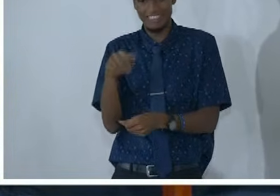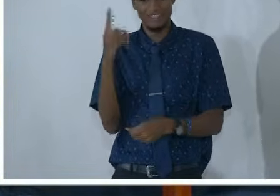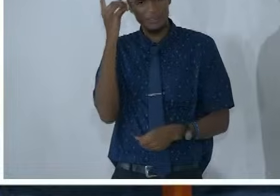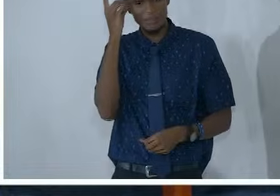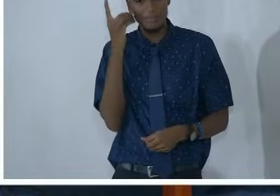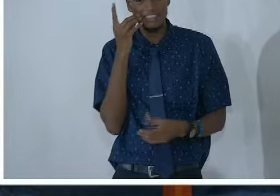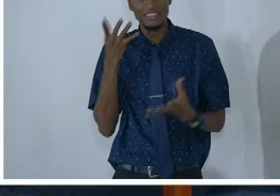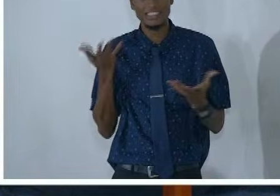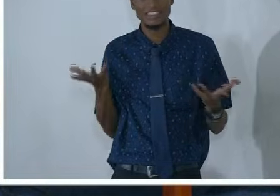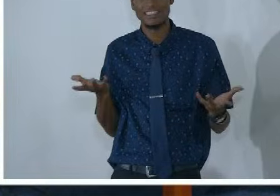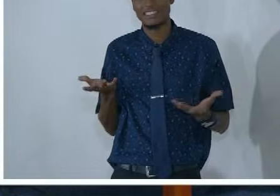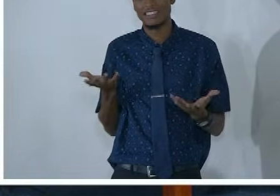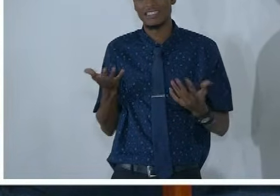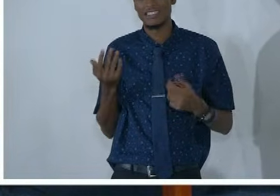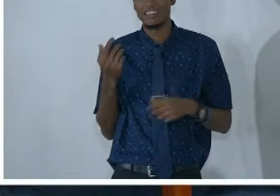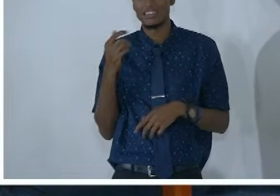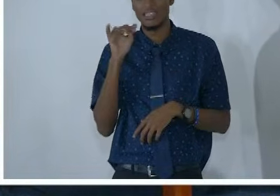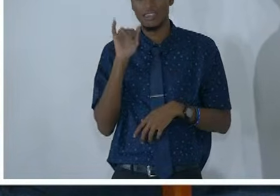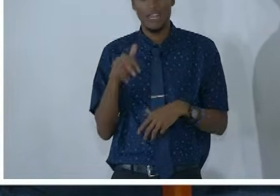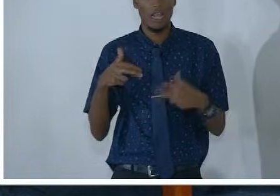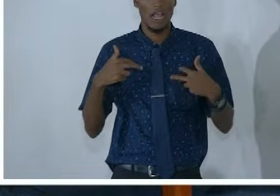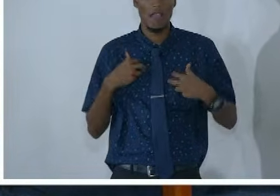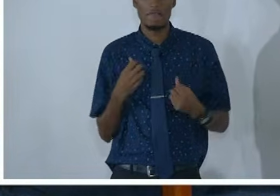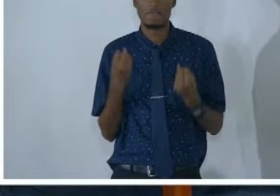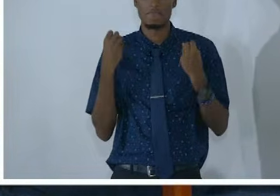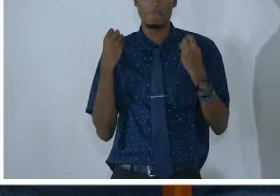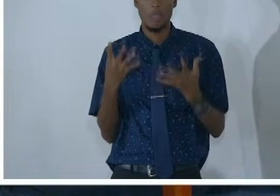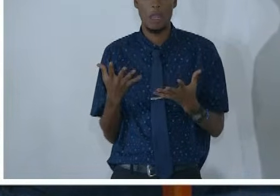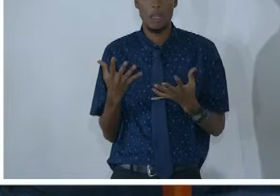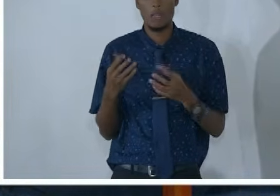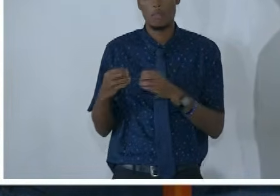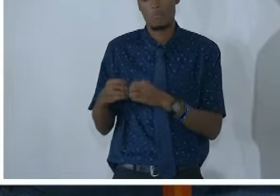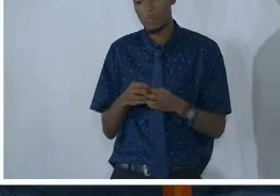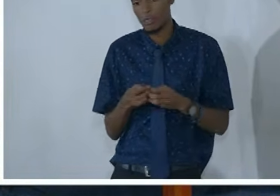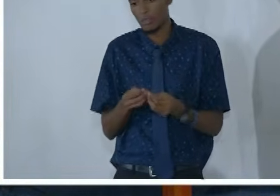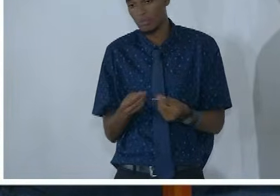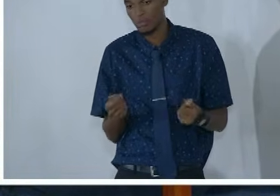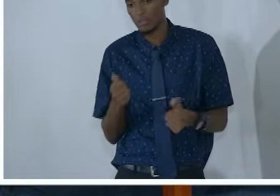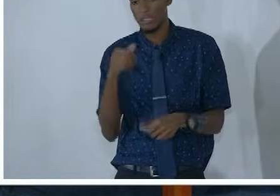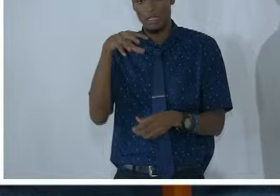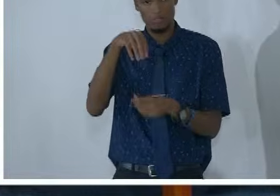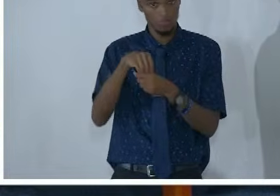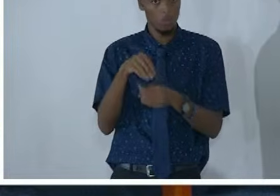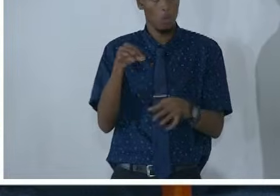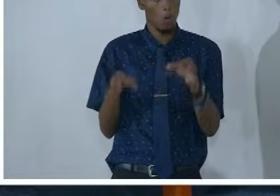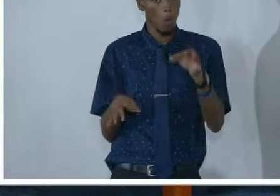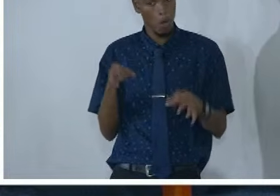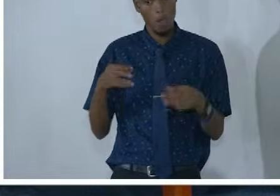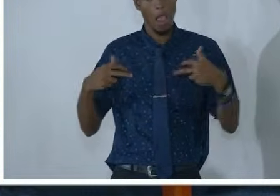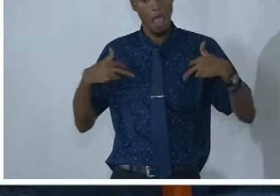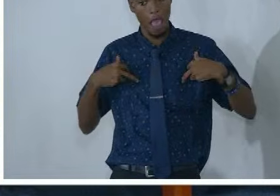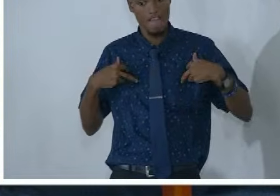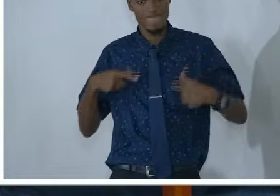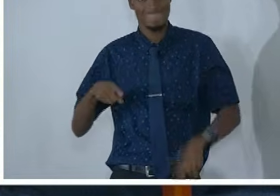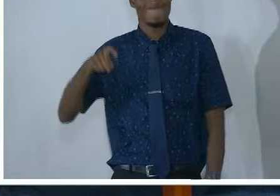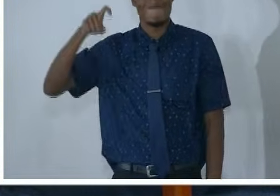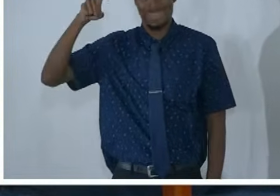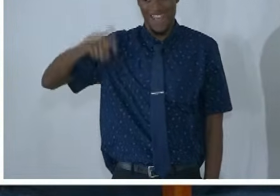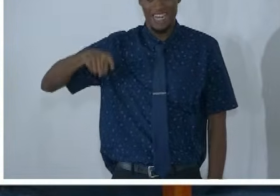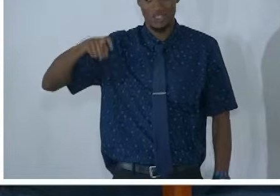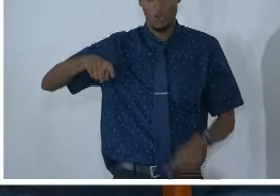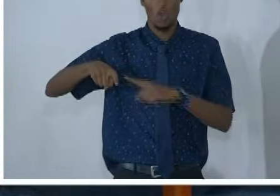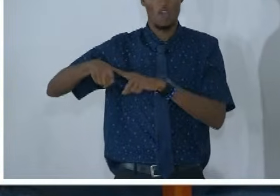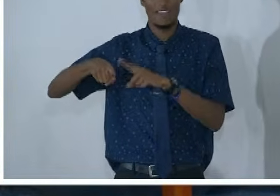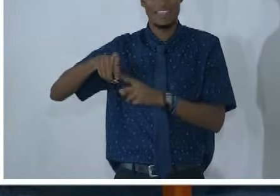arena. We've had mediation operating certainly in the court system, mandatory mediation in the